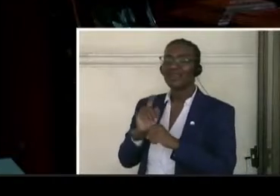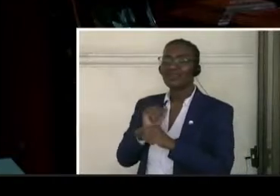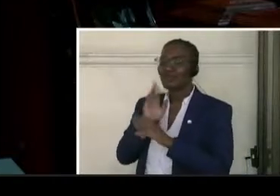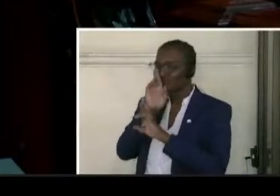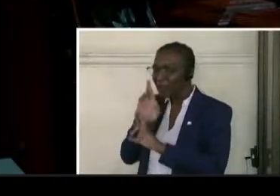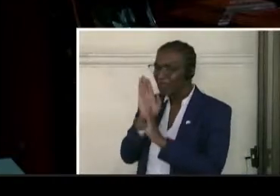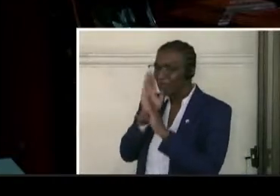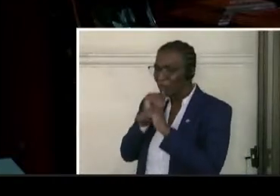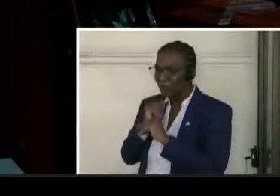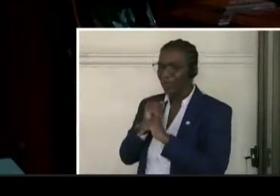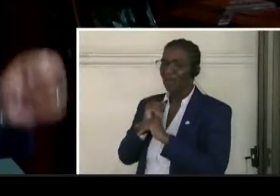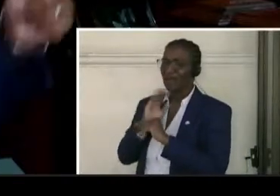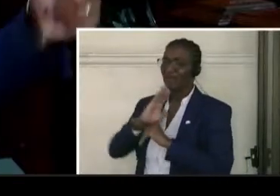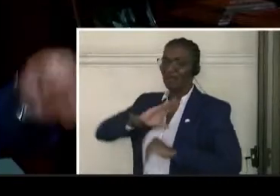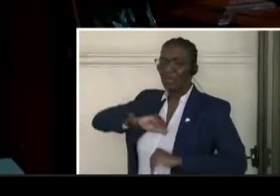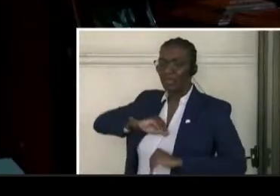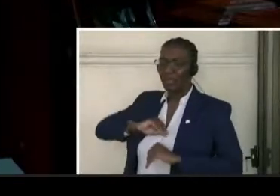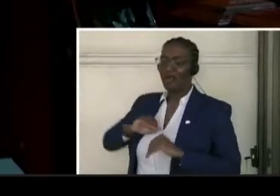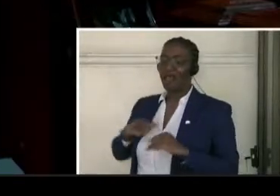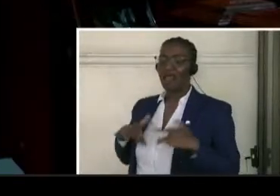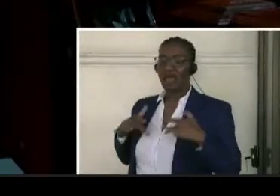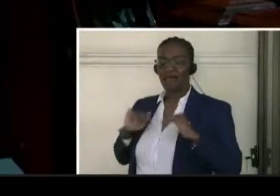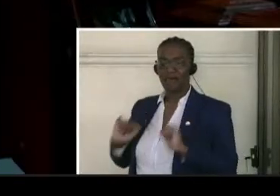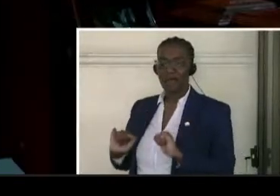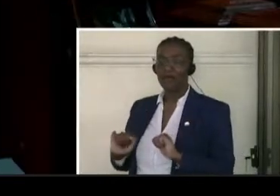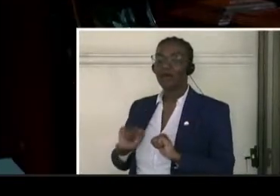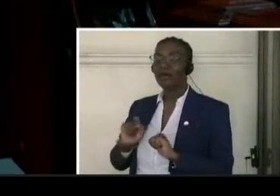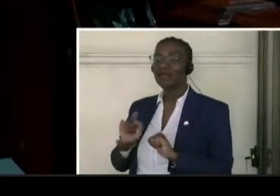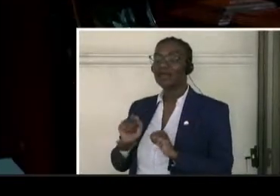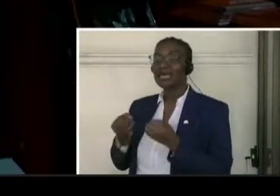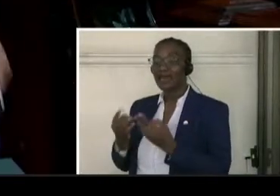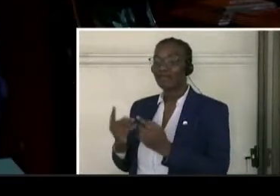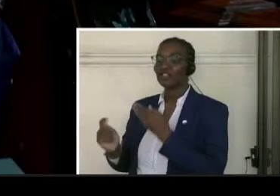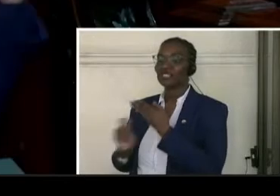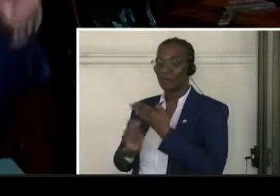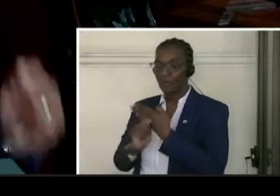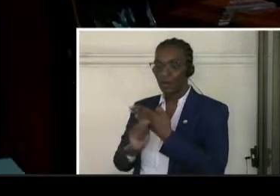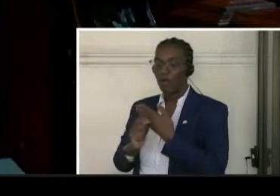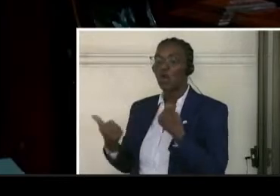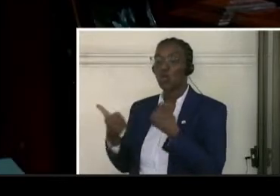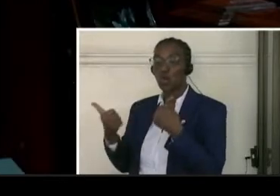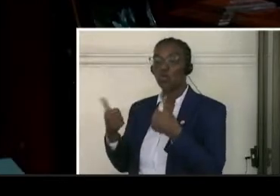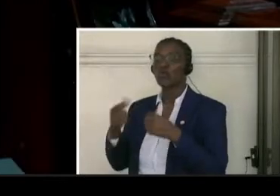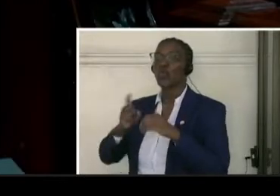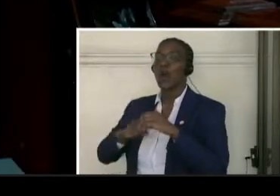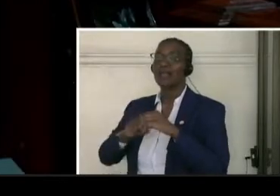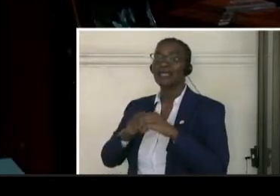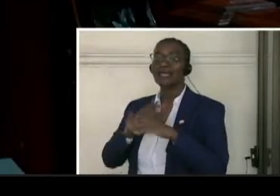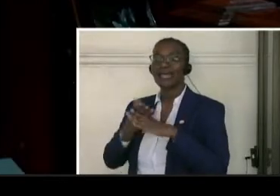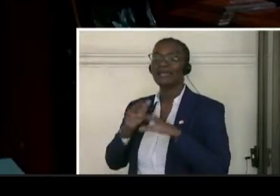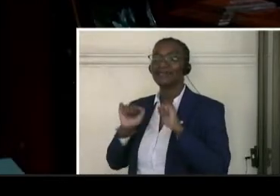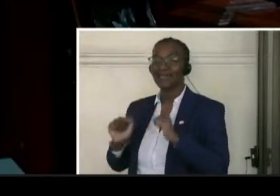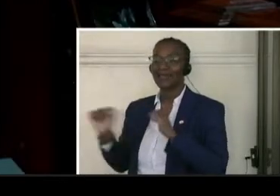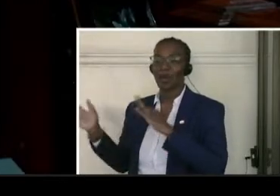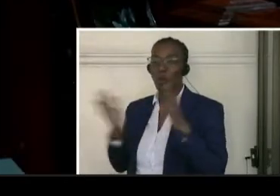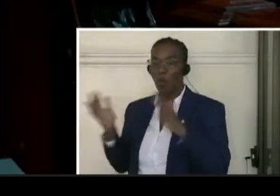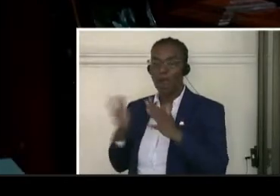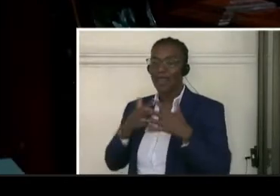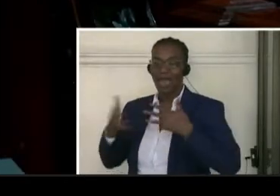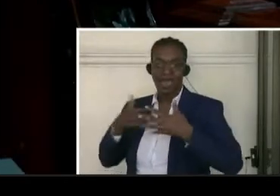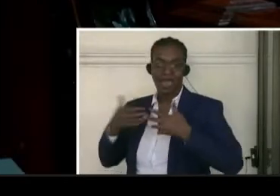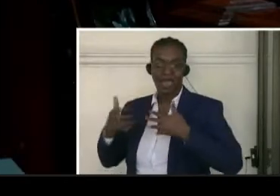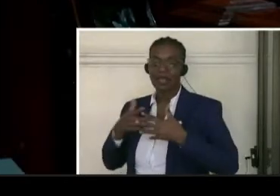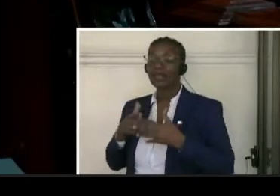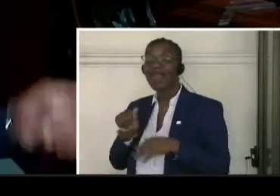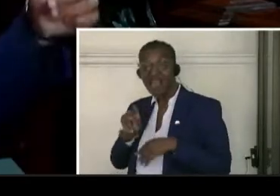our people. That's why we're building them temporary units that are of good quality, that can withstand any weather. That is the